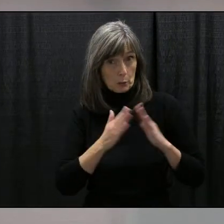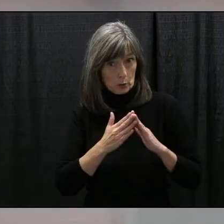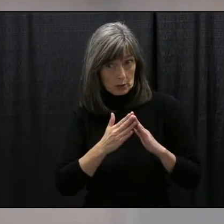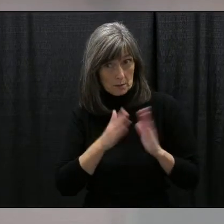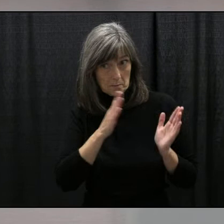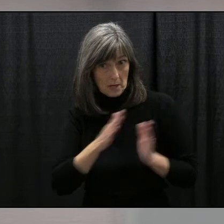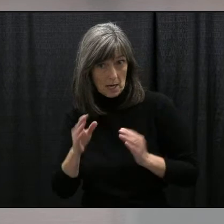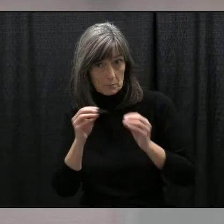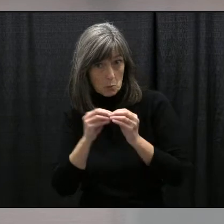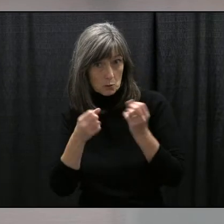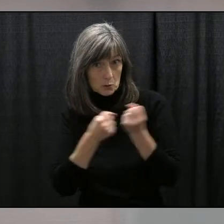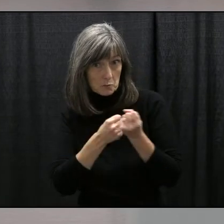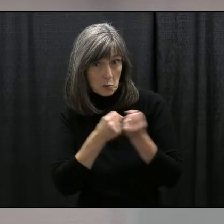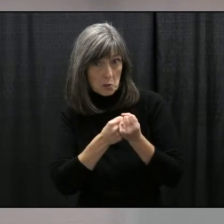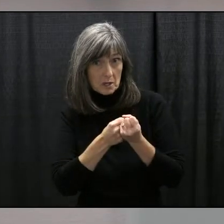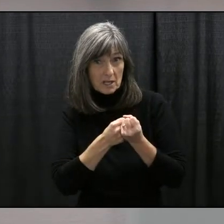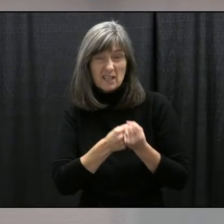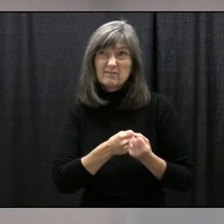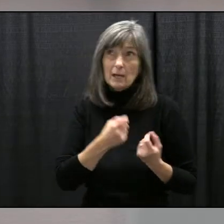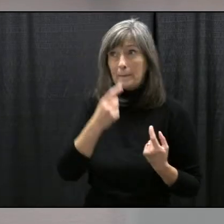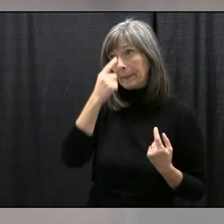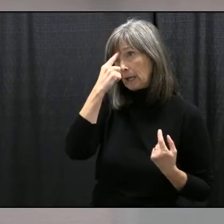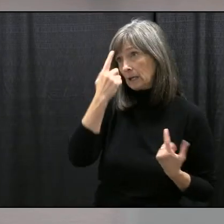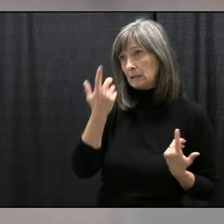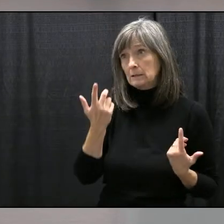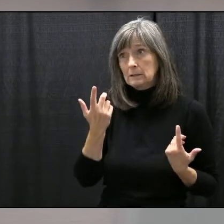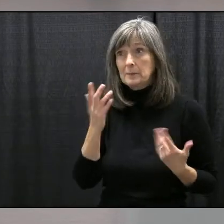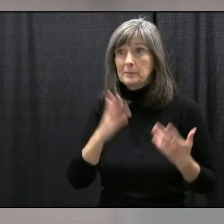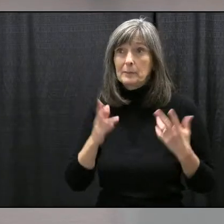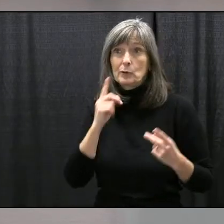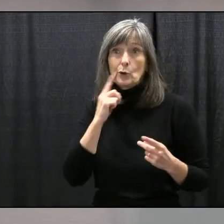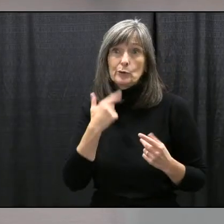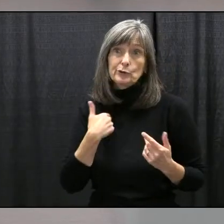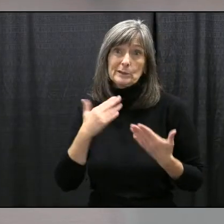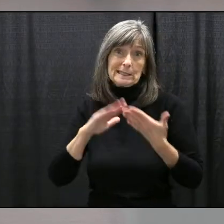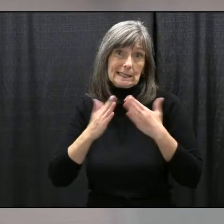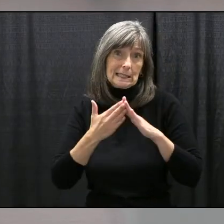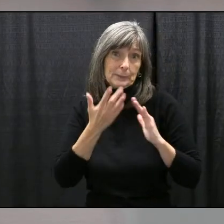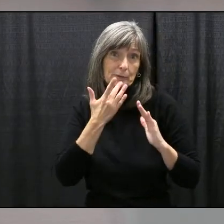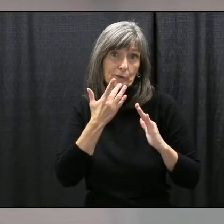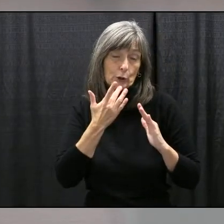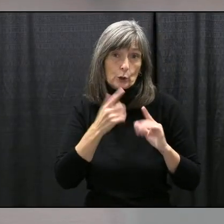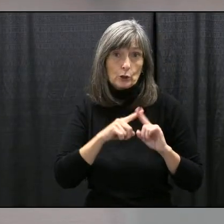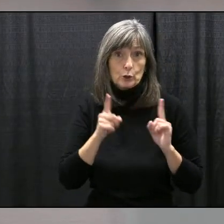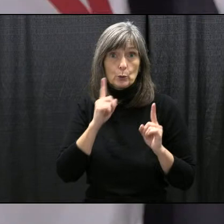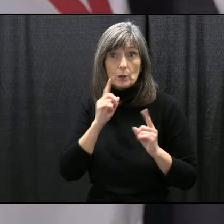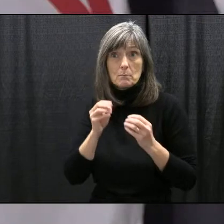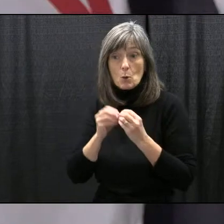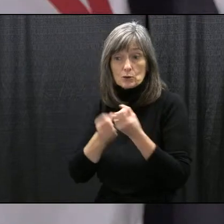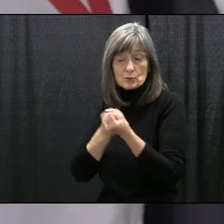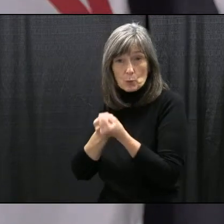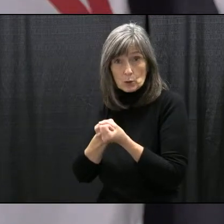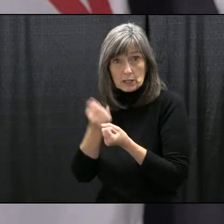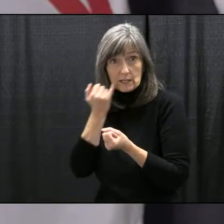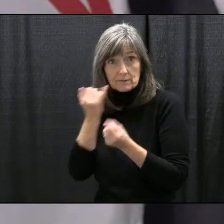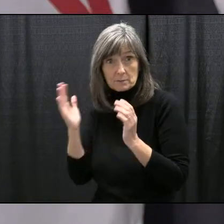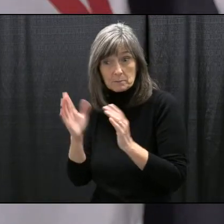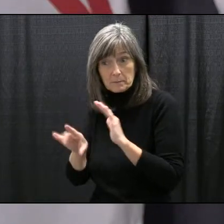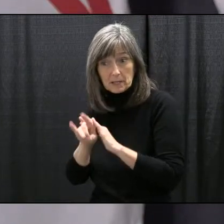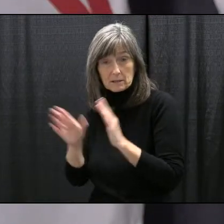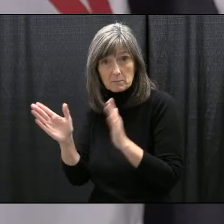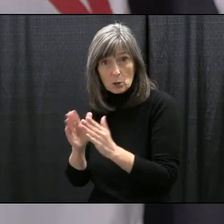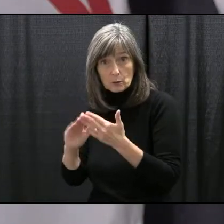who might just end up going to the, for lack of a better word, urban areas, if you know what I mean. Certainly,